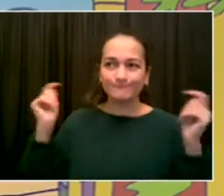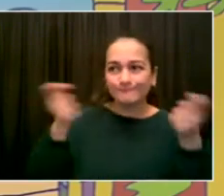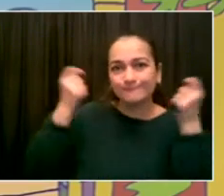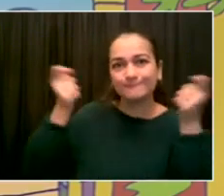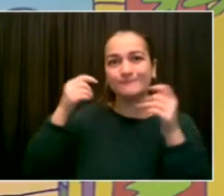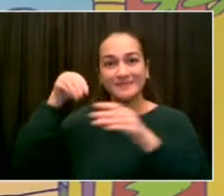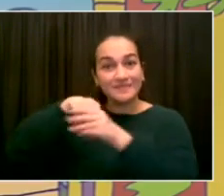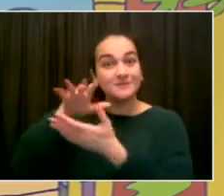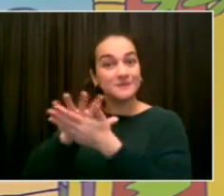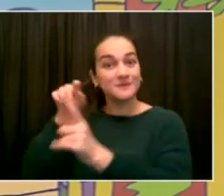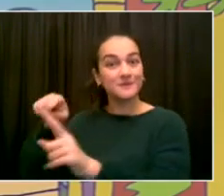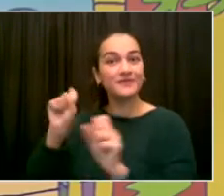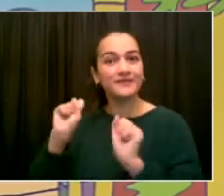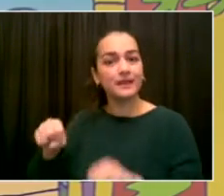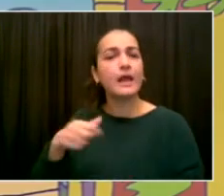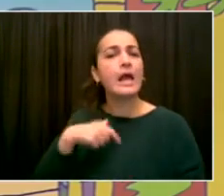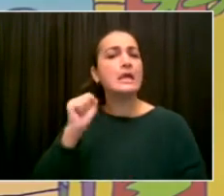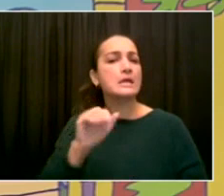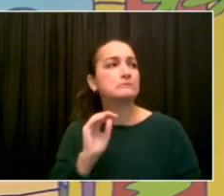Katie.